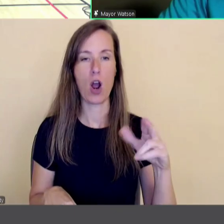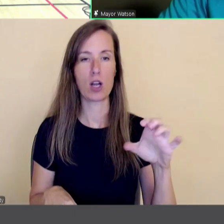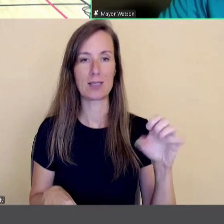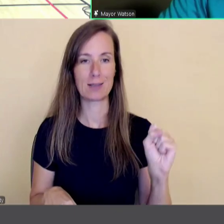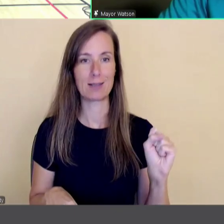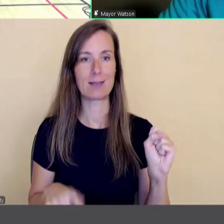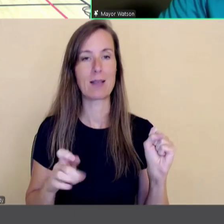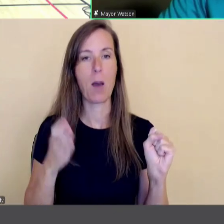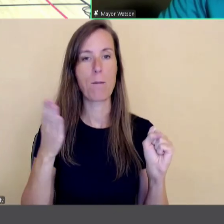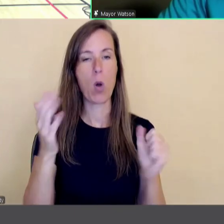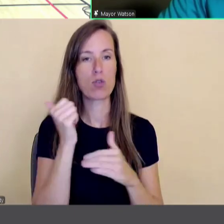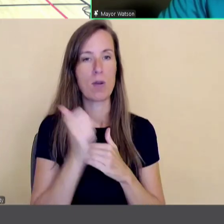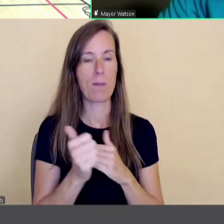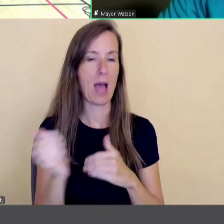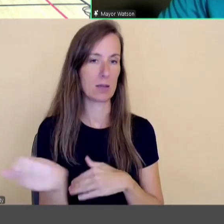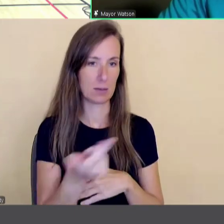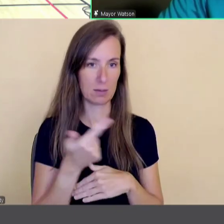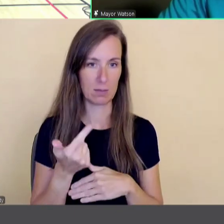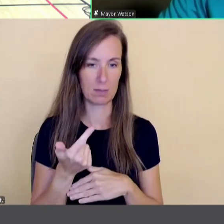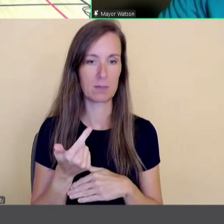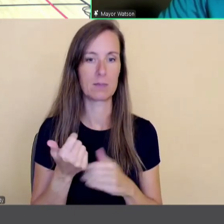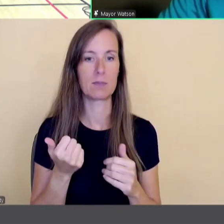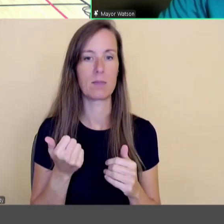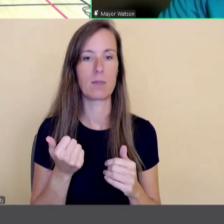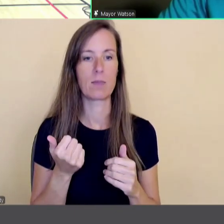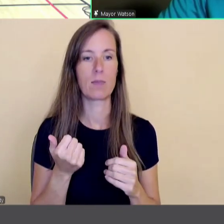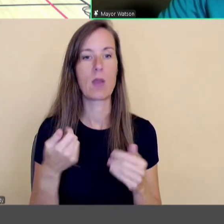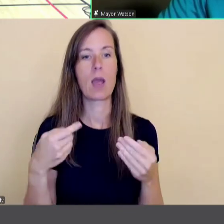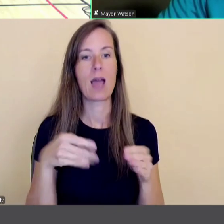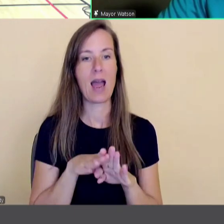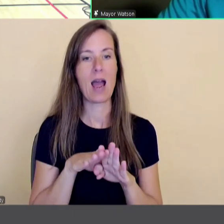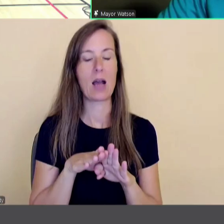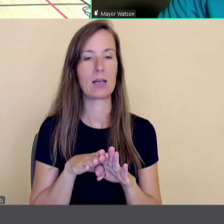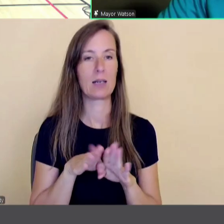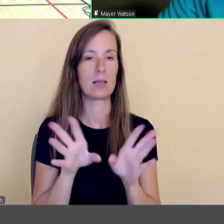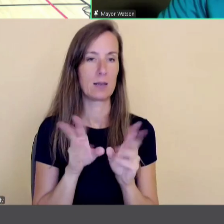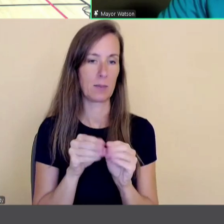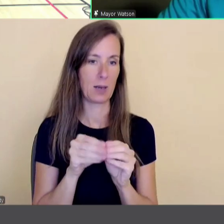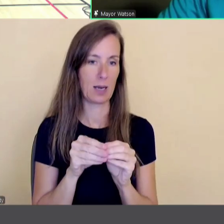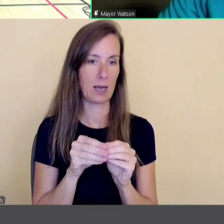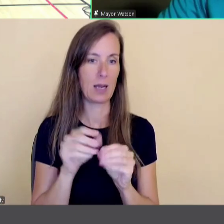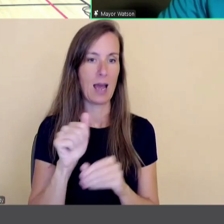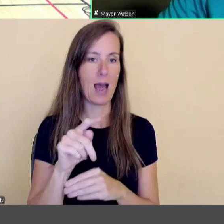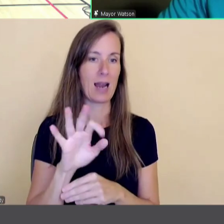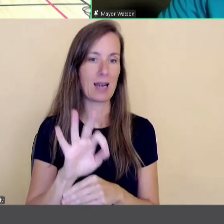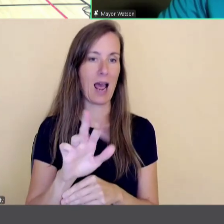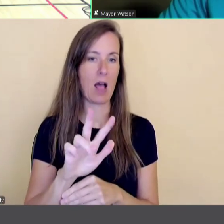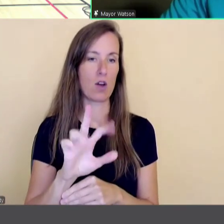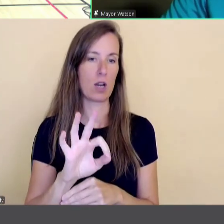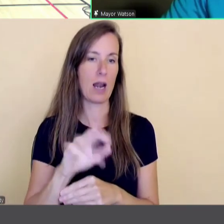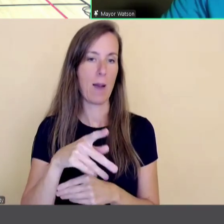unanimously. The closed session ended at 9:39 p.m. on July 31, 2025.